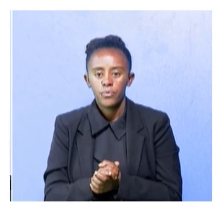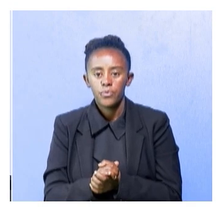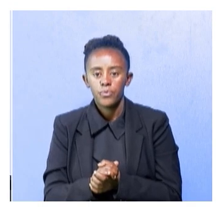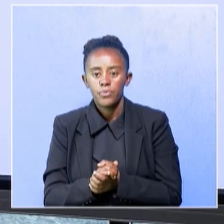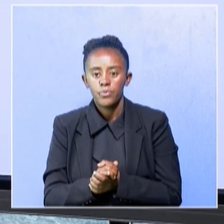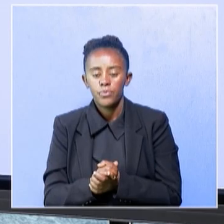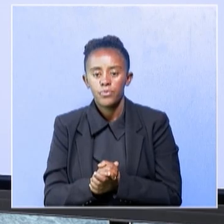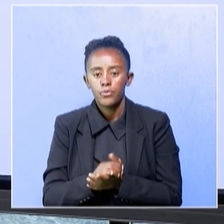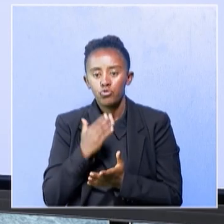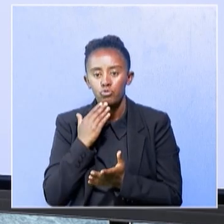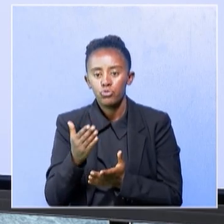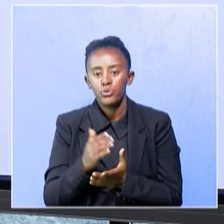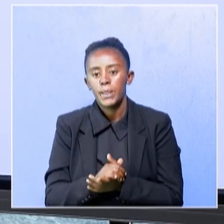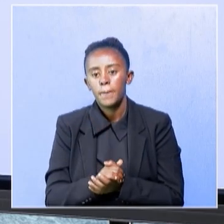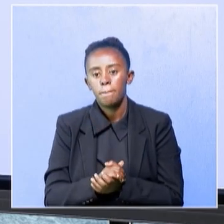Good.